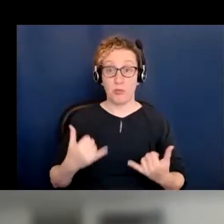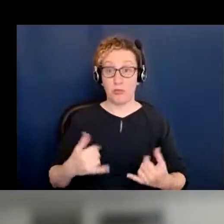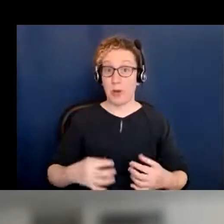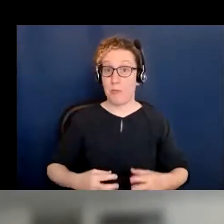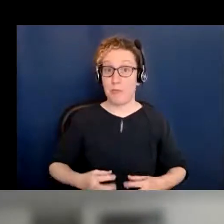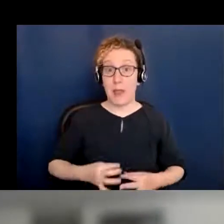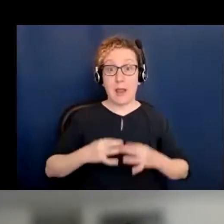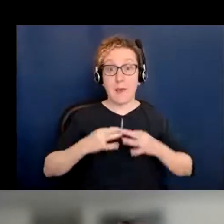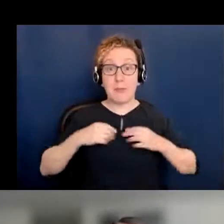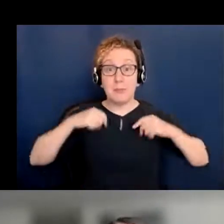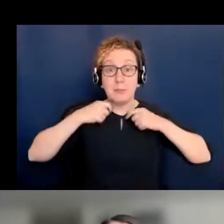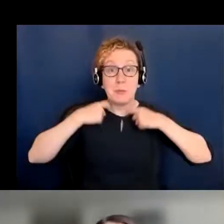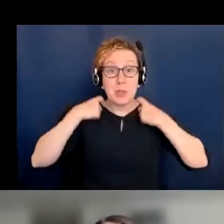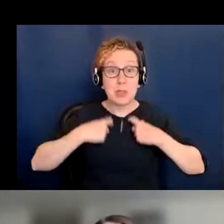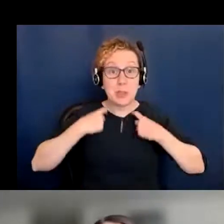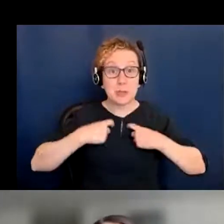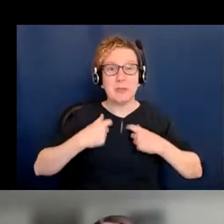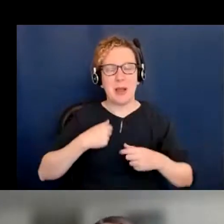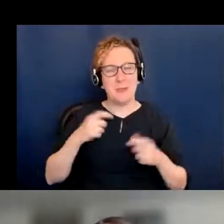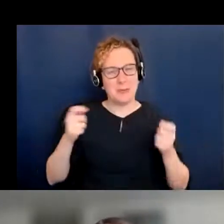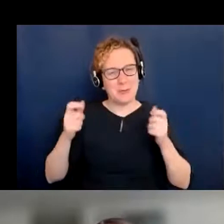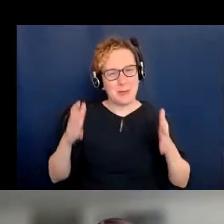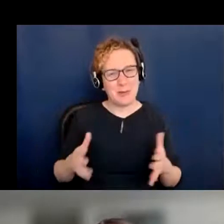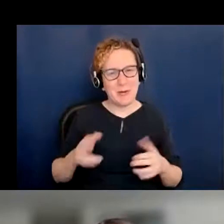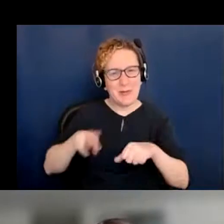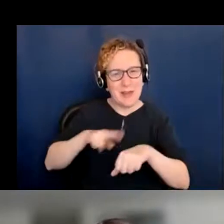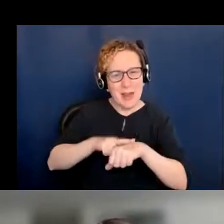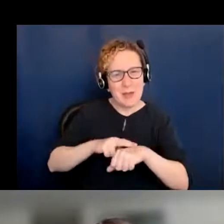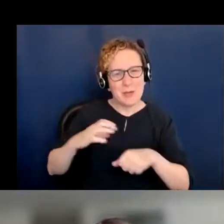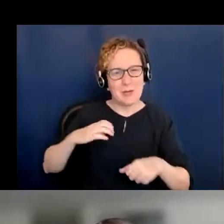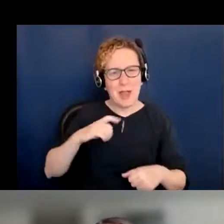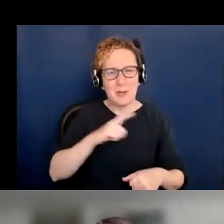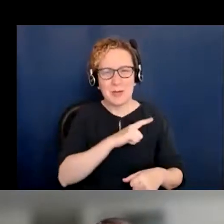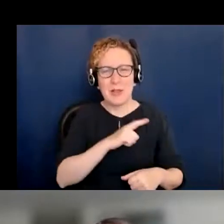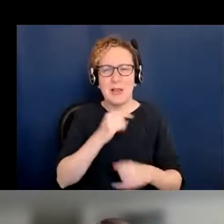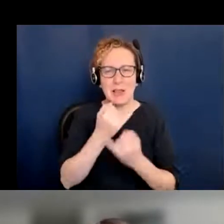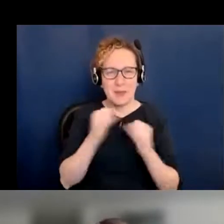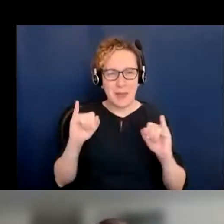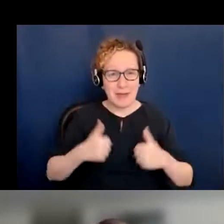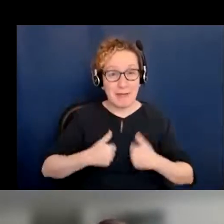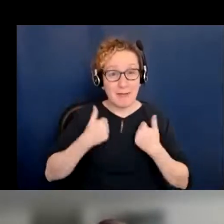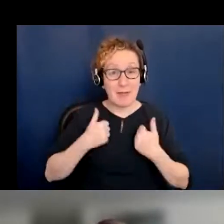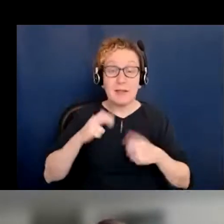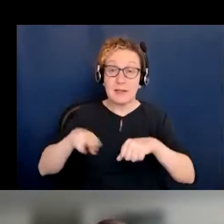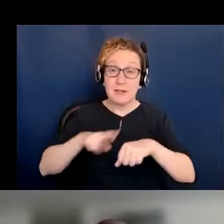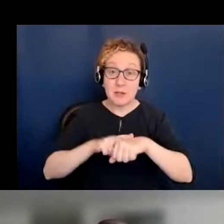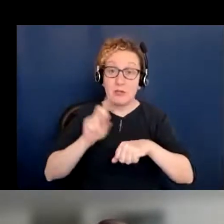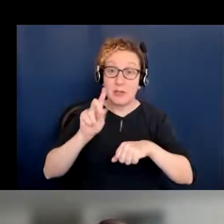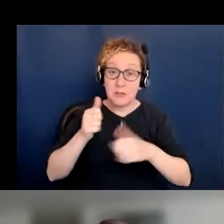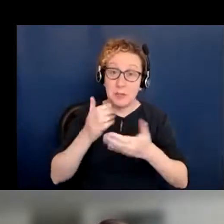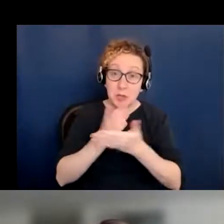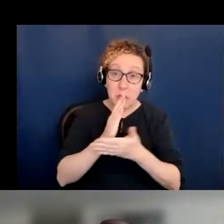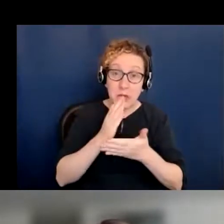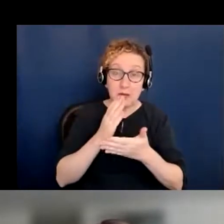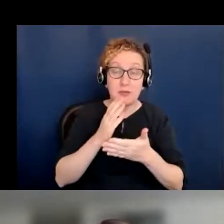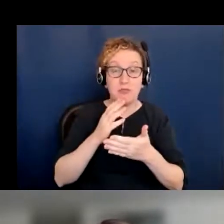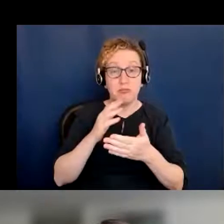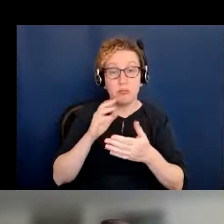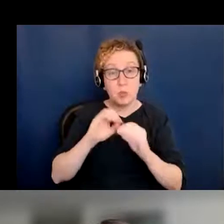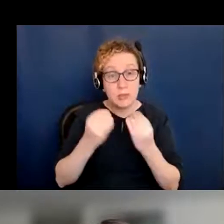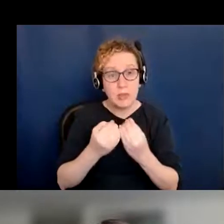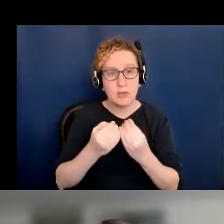operations director at the National Council on Independent Living, which, if you're not familiar, is a national disability rights organization run by and for people